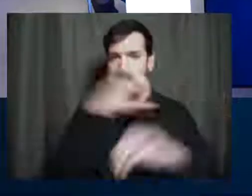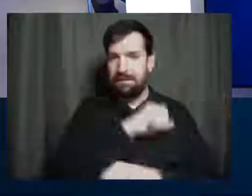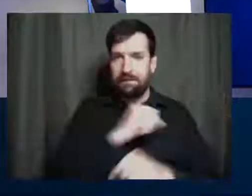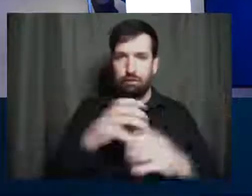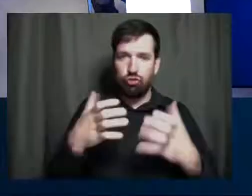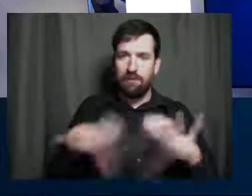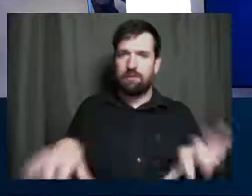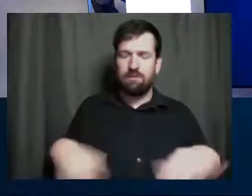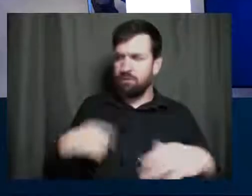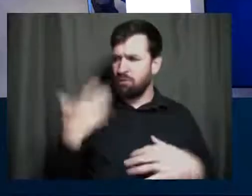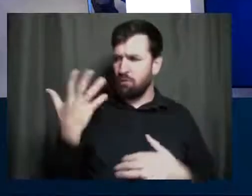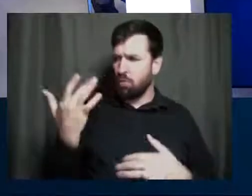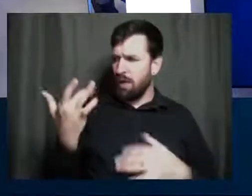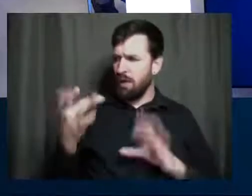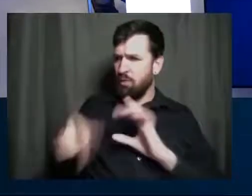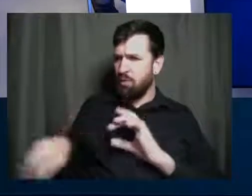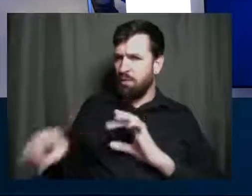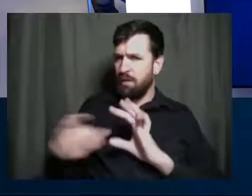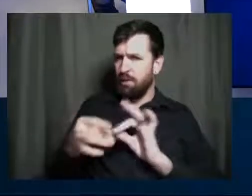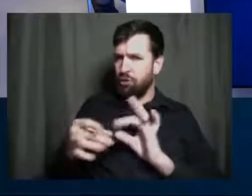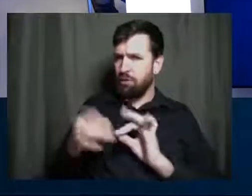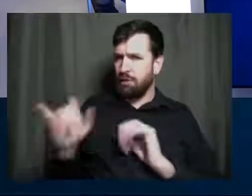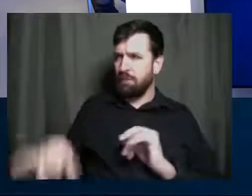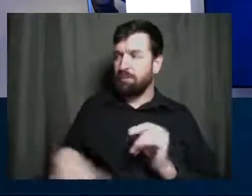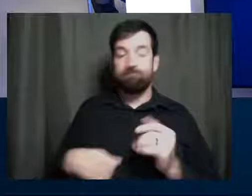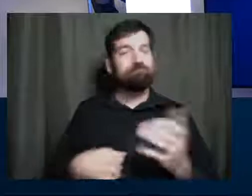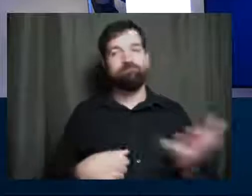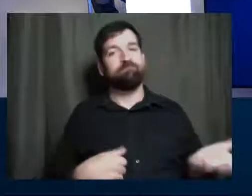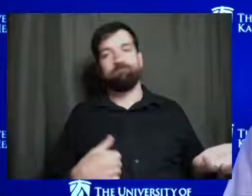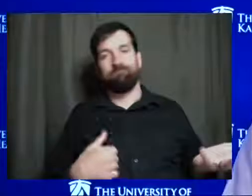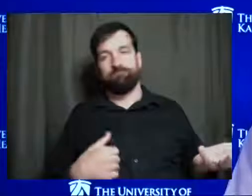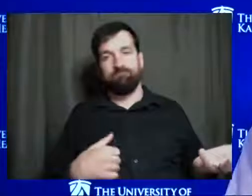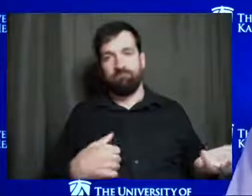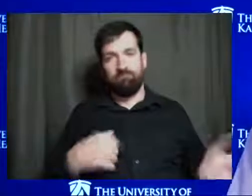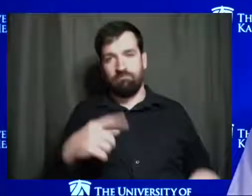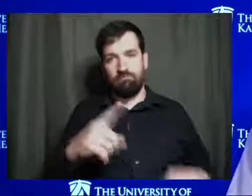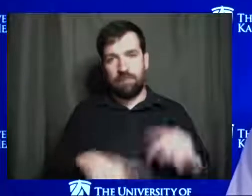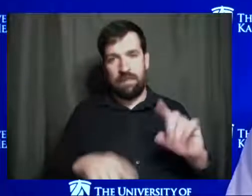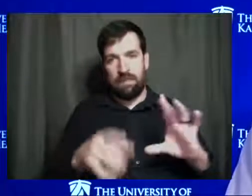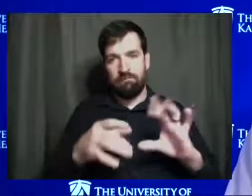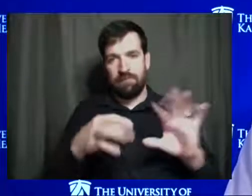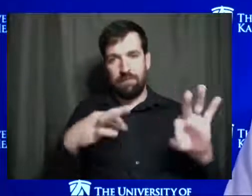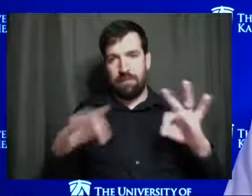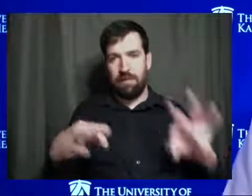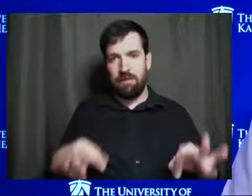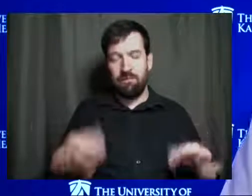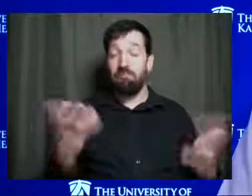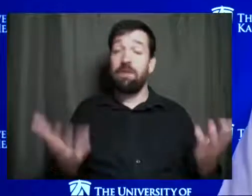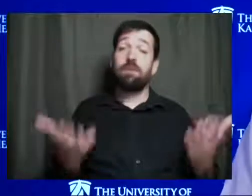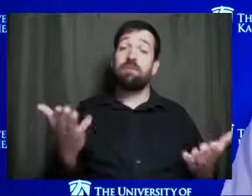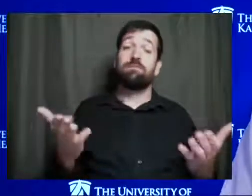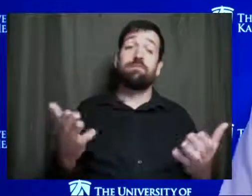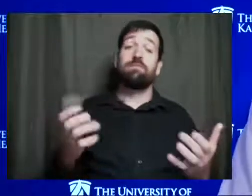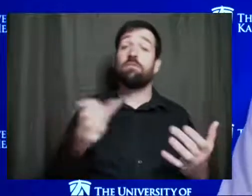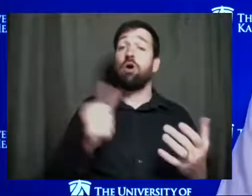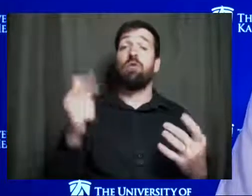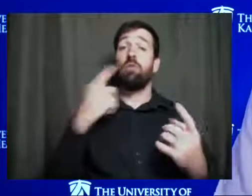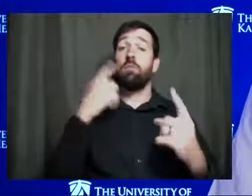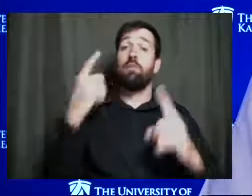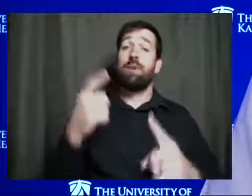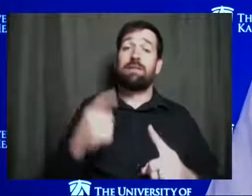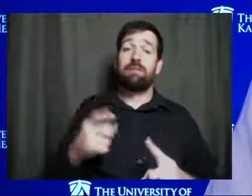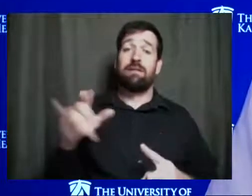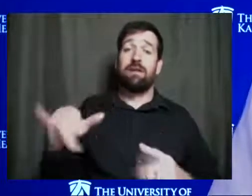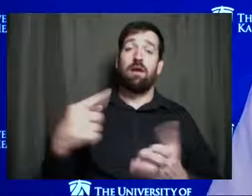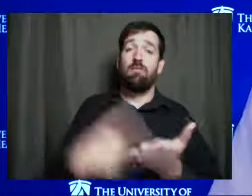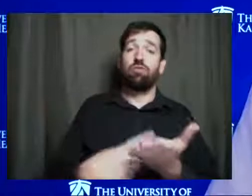would they say that? Do you know? I can't explain why somebody would offer that. Maybe there were other points in that conversation. But overall,